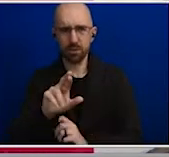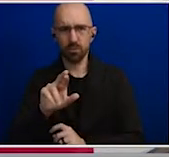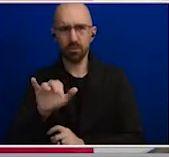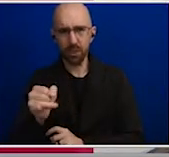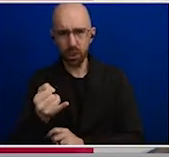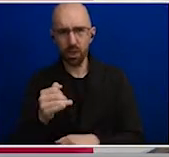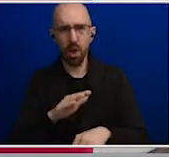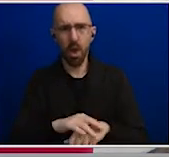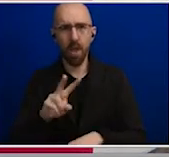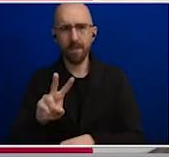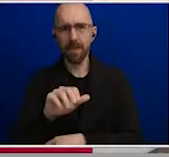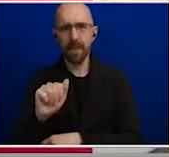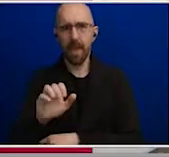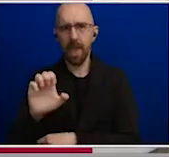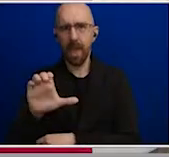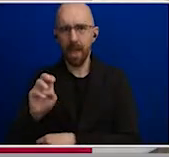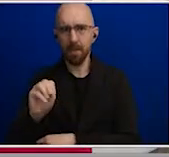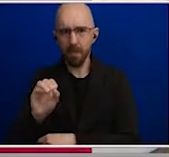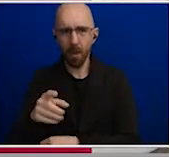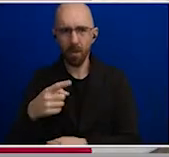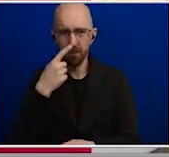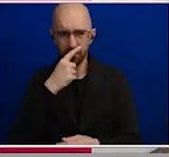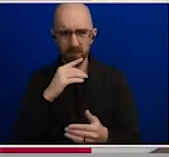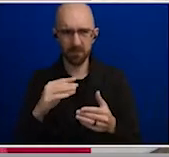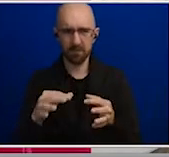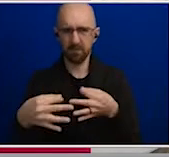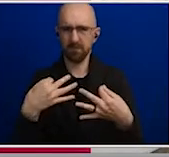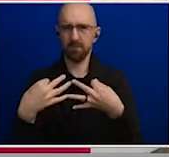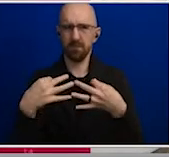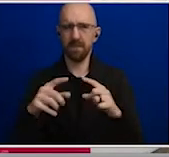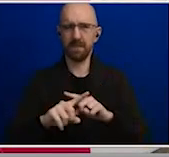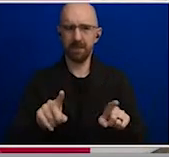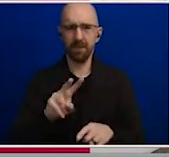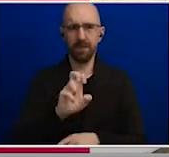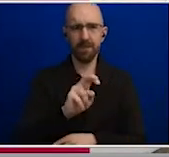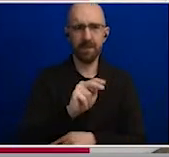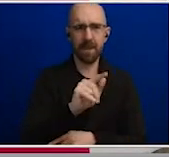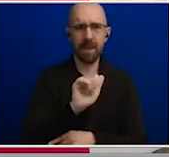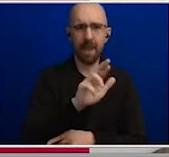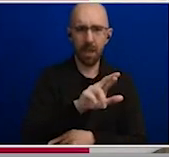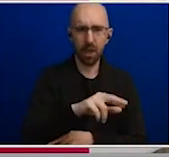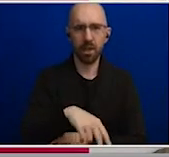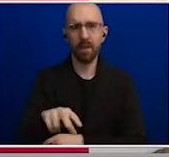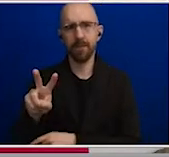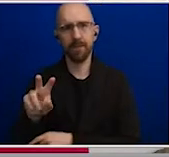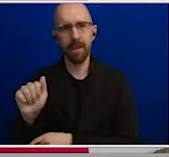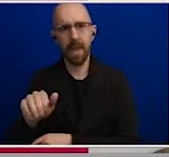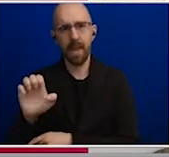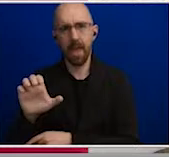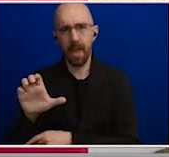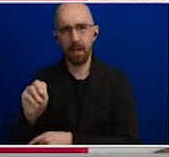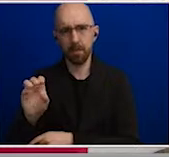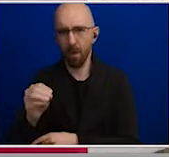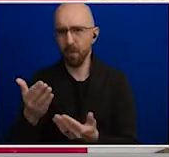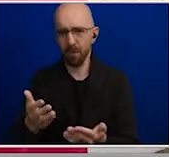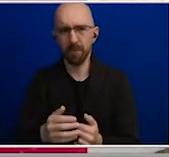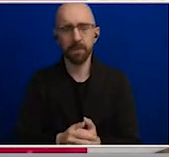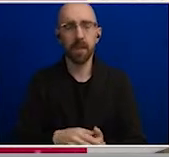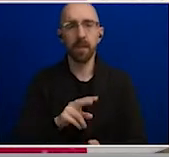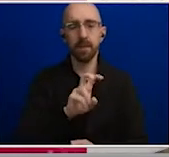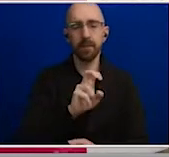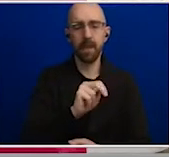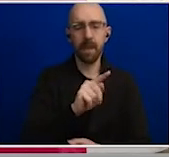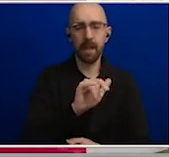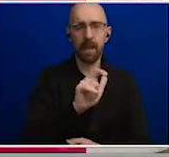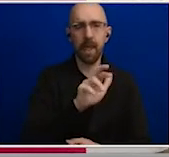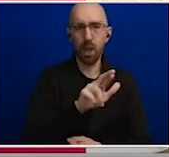ECMO, can you tell us what is the difference between a ventilator and VA ECMO? The ventilator is just that blue and